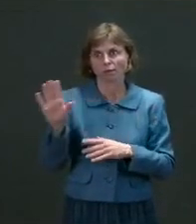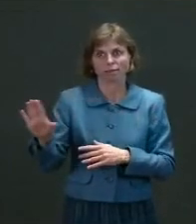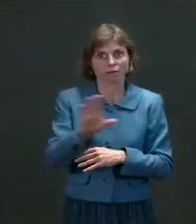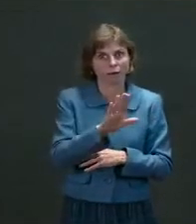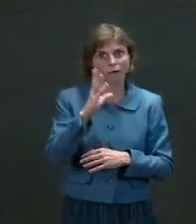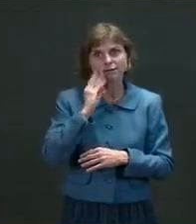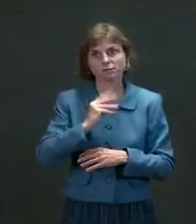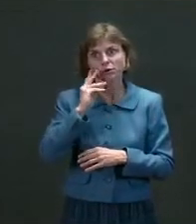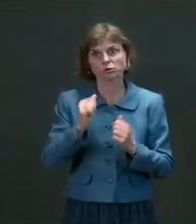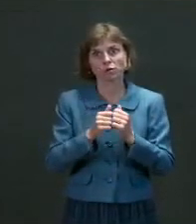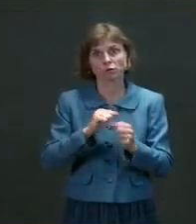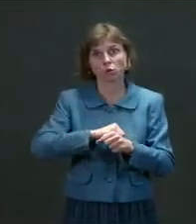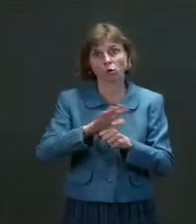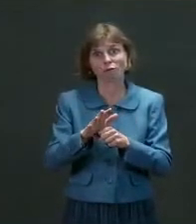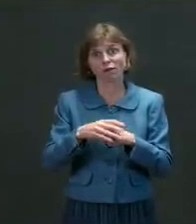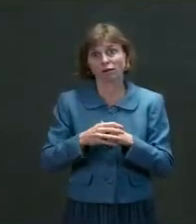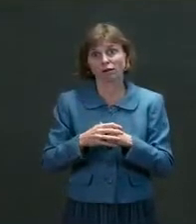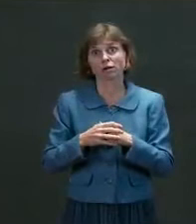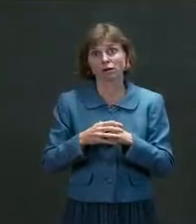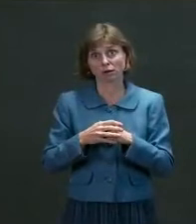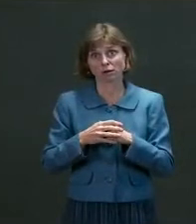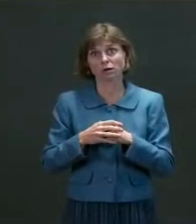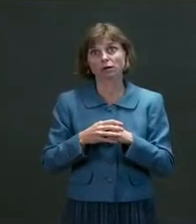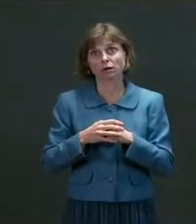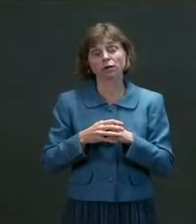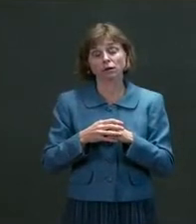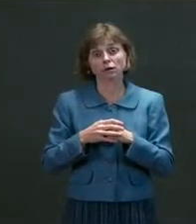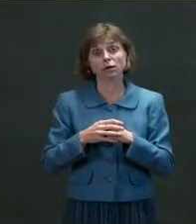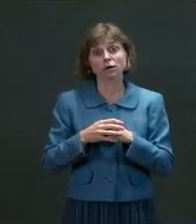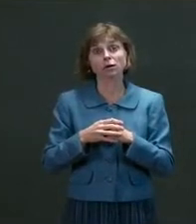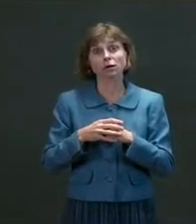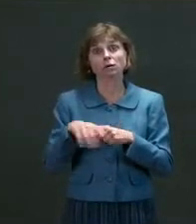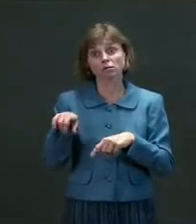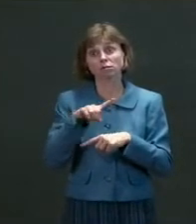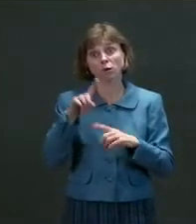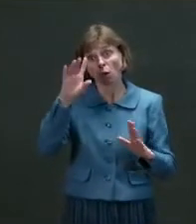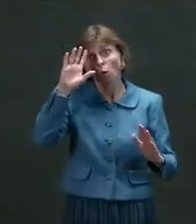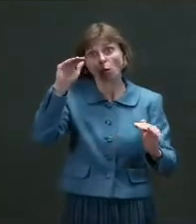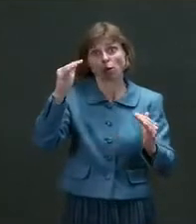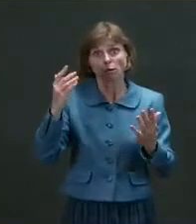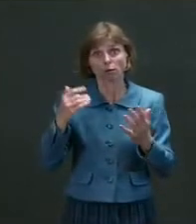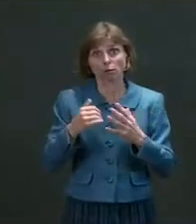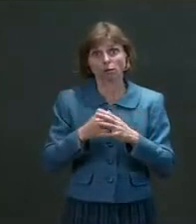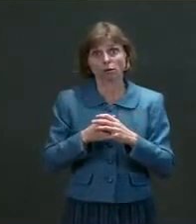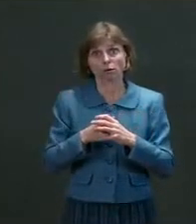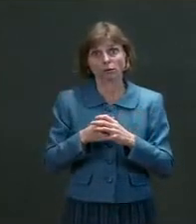here, and really we're instilling hope. A dose of hope is what I've been calling it.